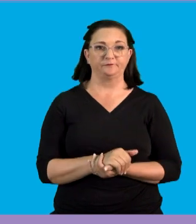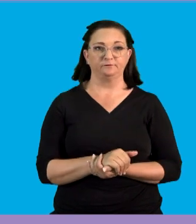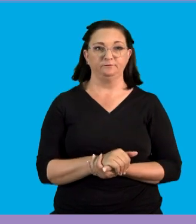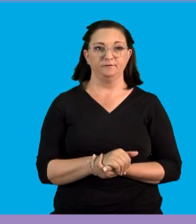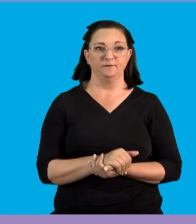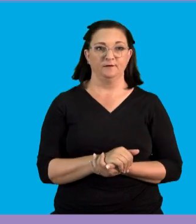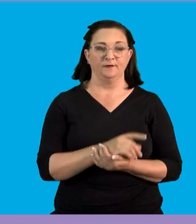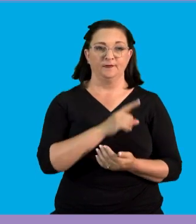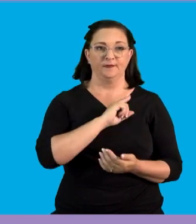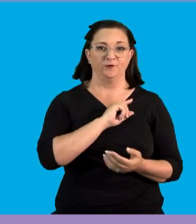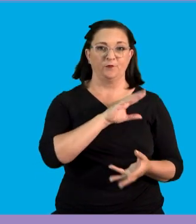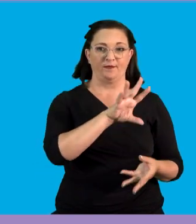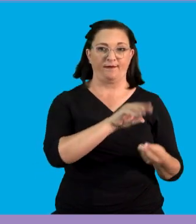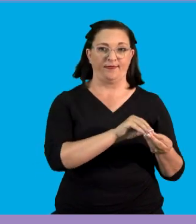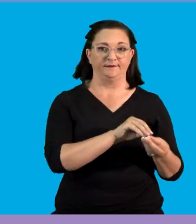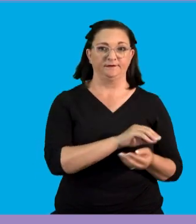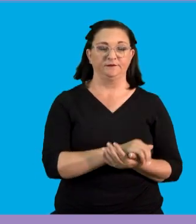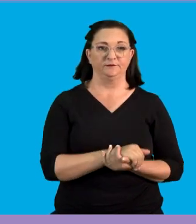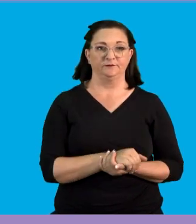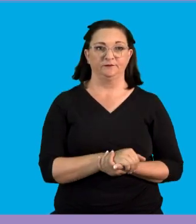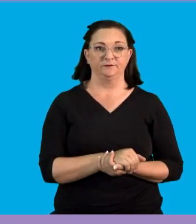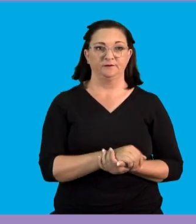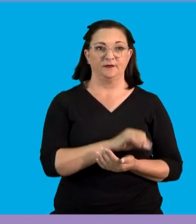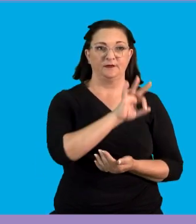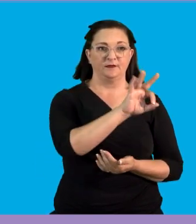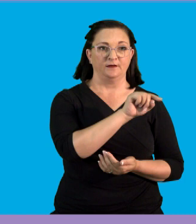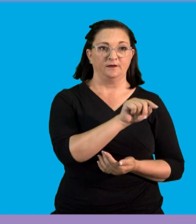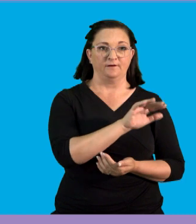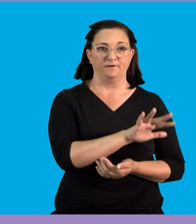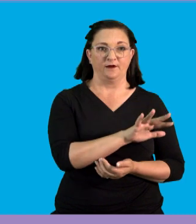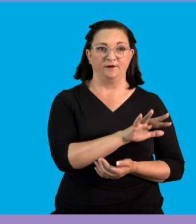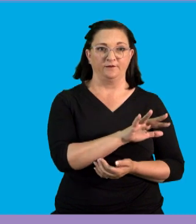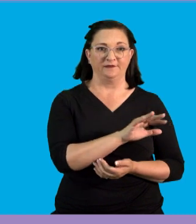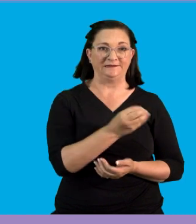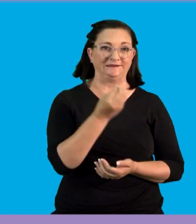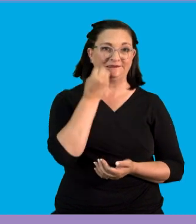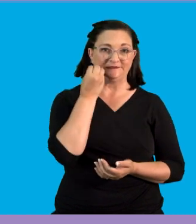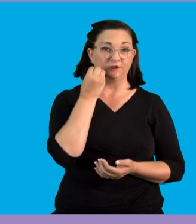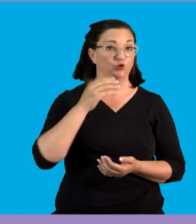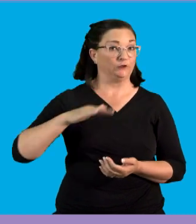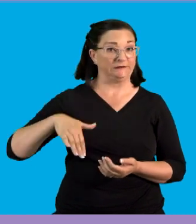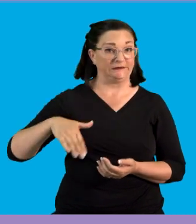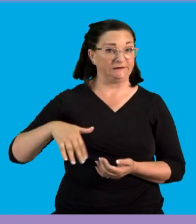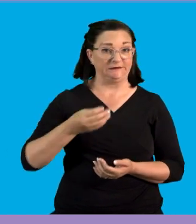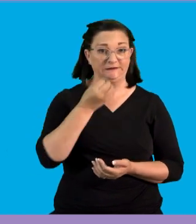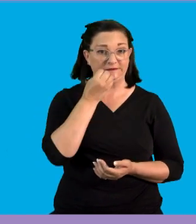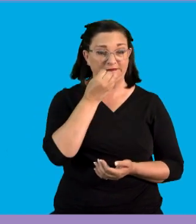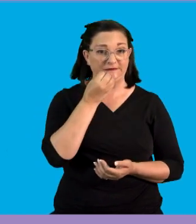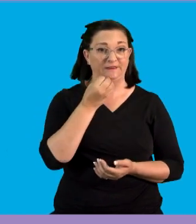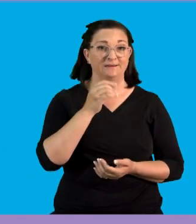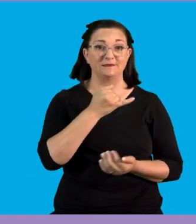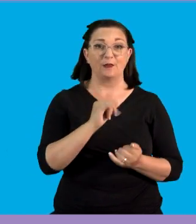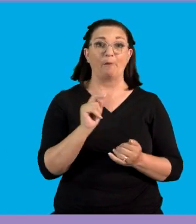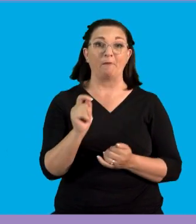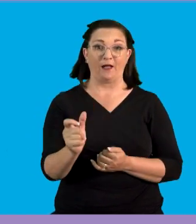That is just an addition question. Do not be thrown off by that eats, because they haven't eaten the pizza yet. They still need to